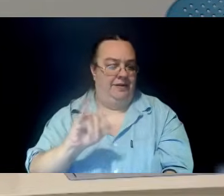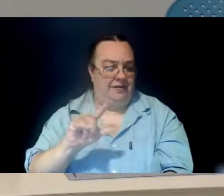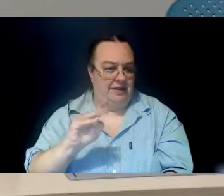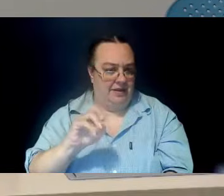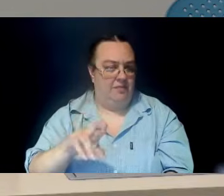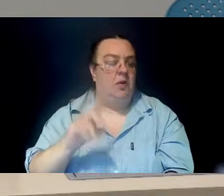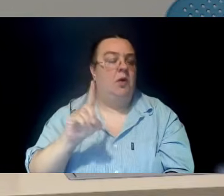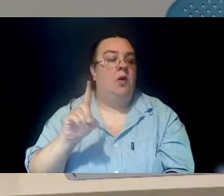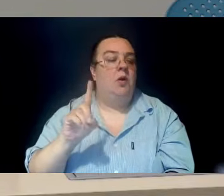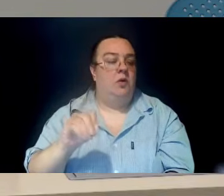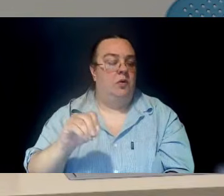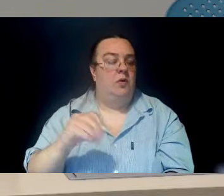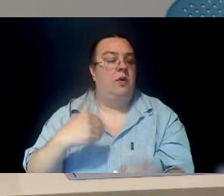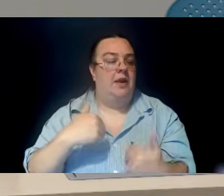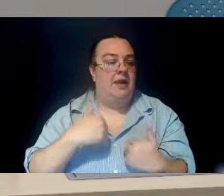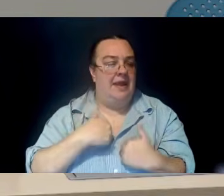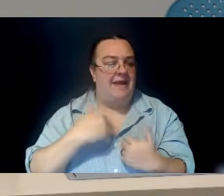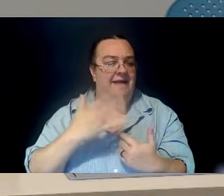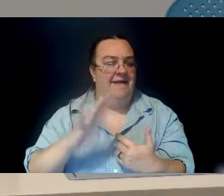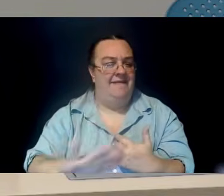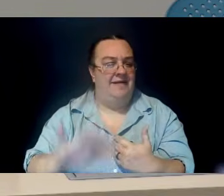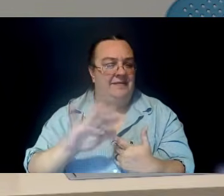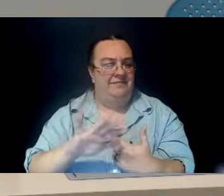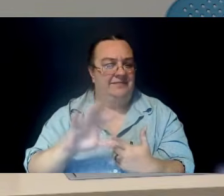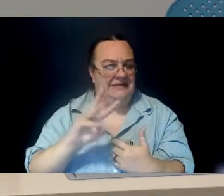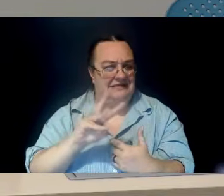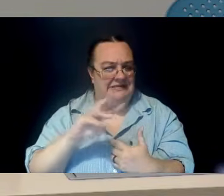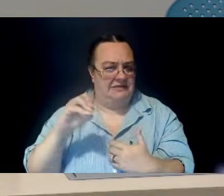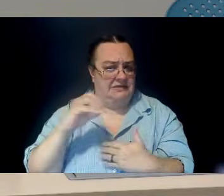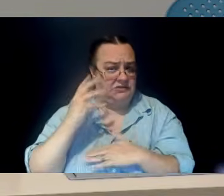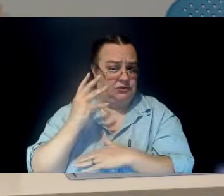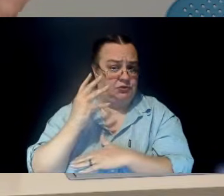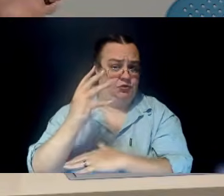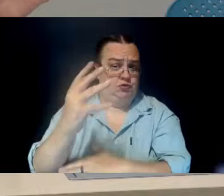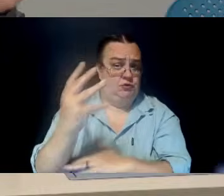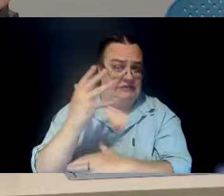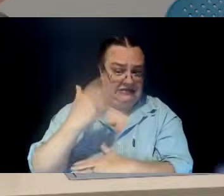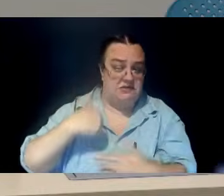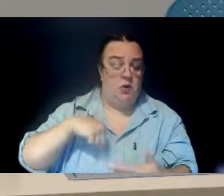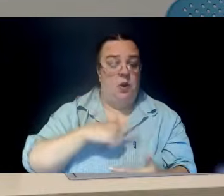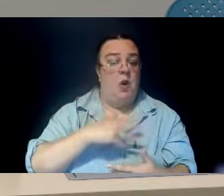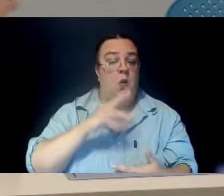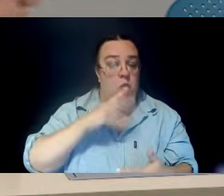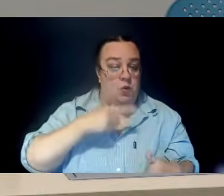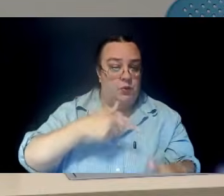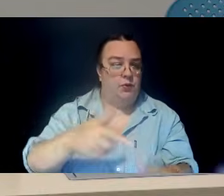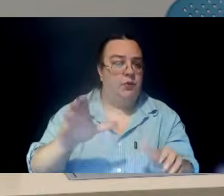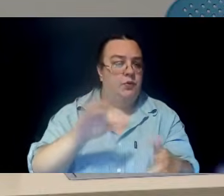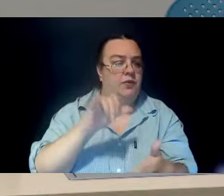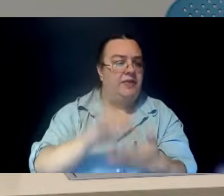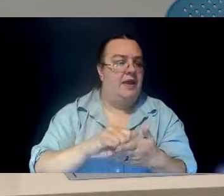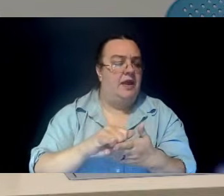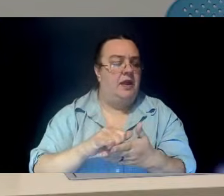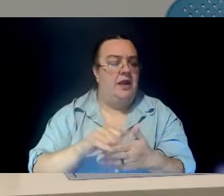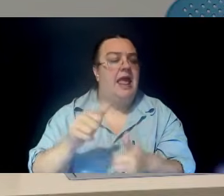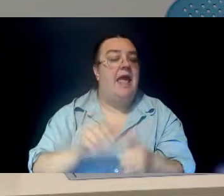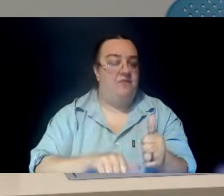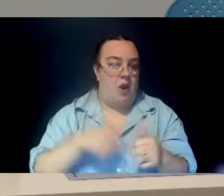have some about 60 trees that we water, and we do that every other